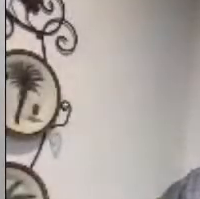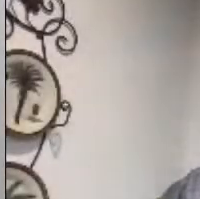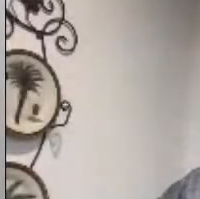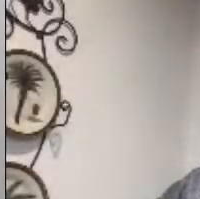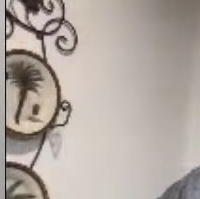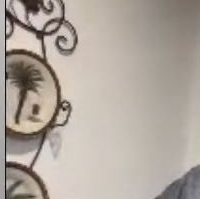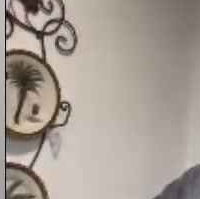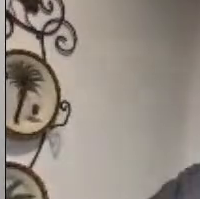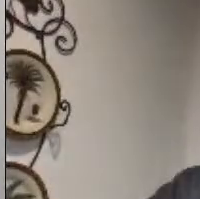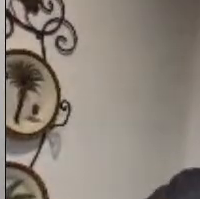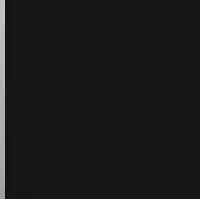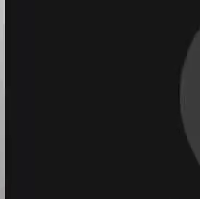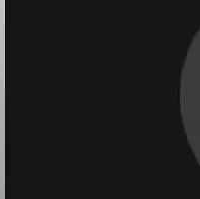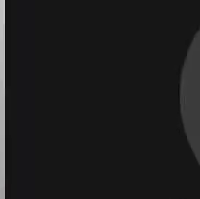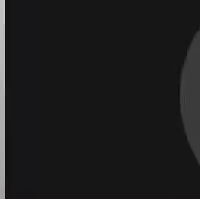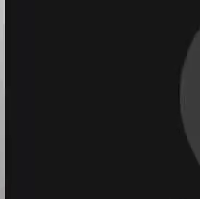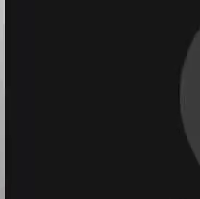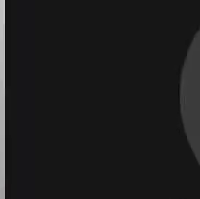Mm.